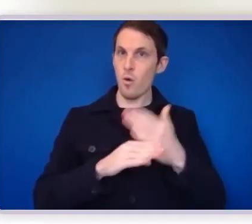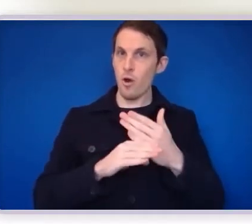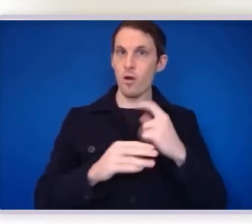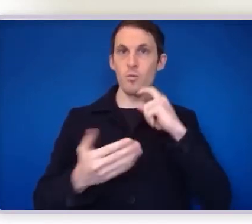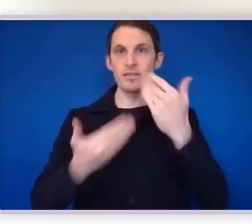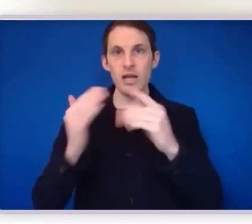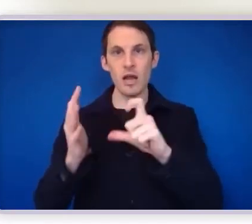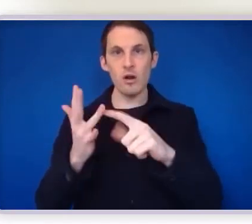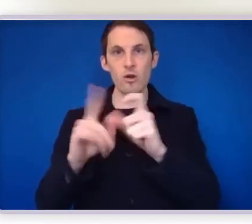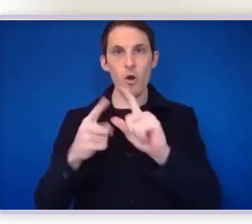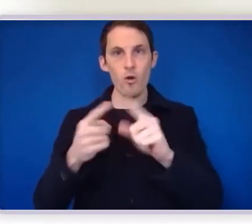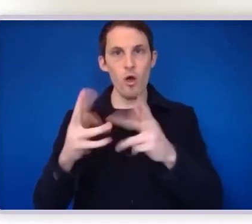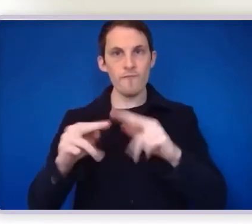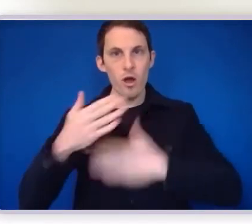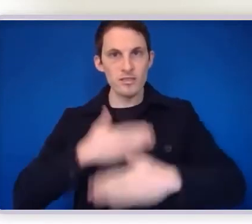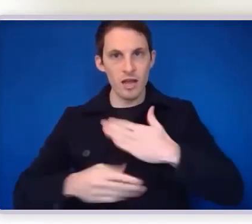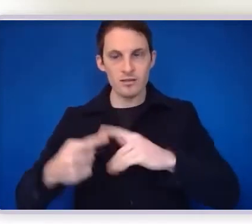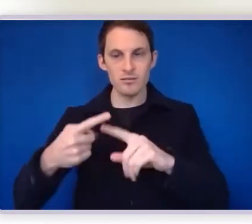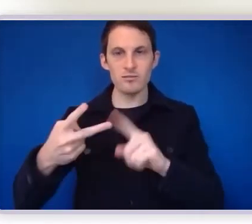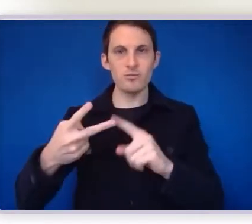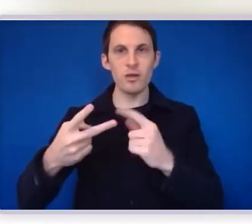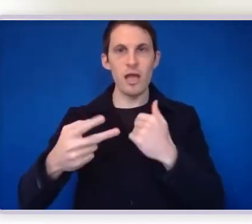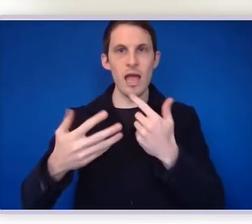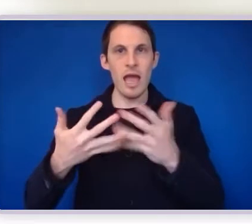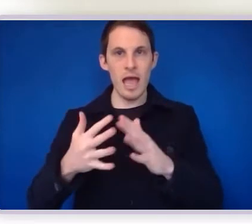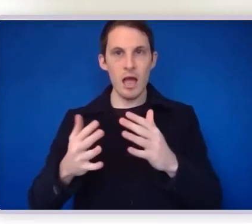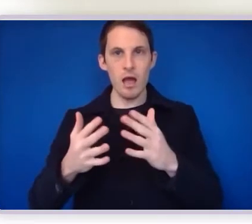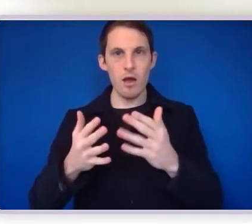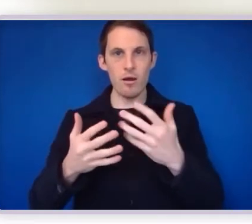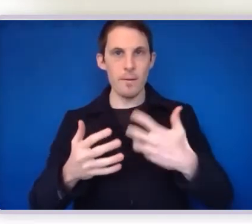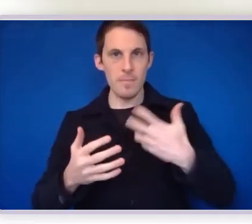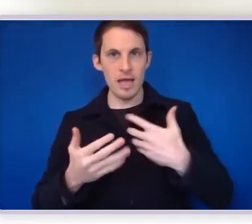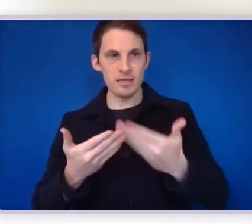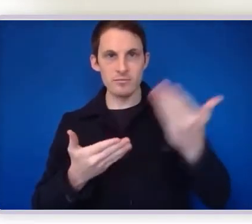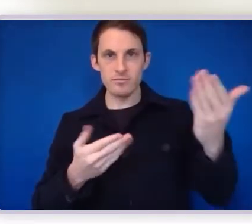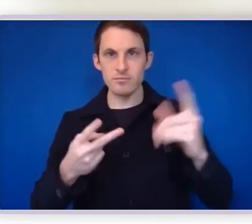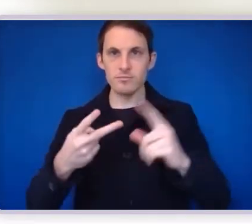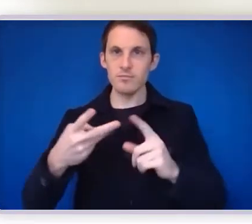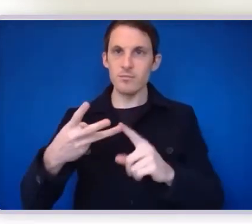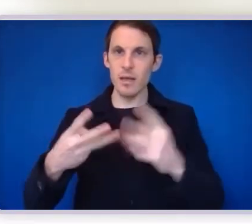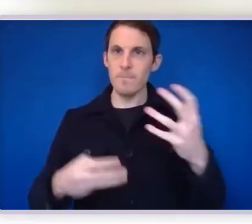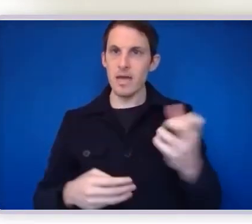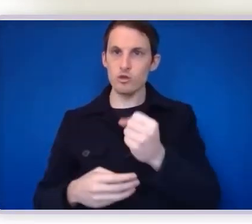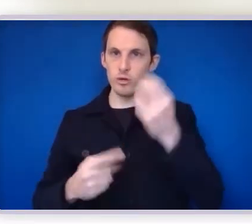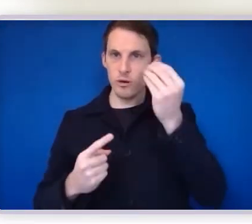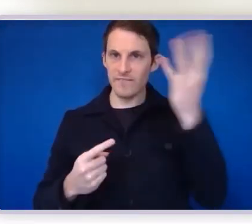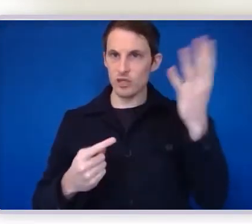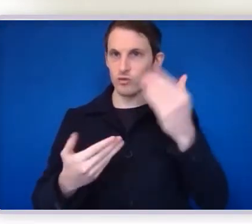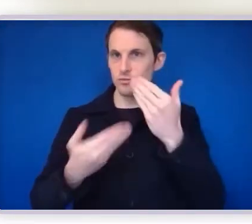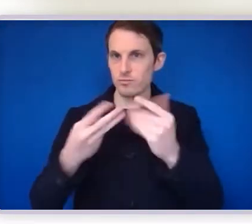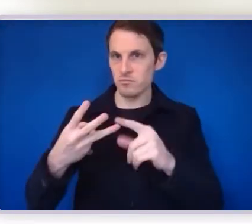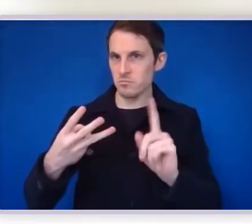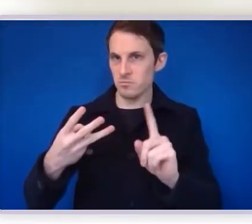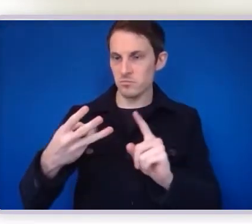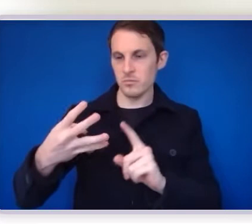our complaints mechanism, mandatory notifications, the powers